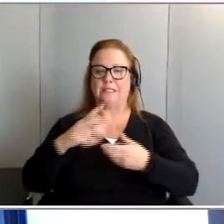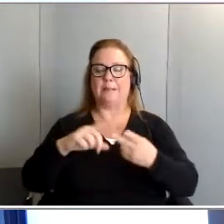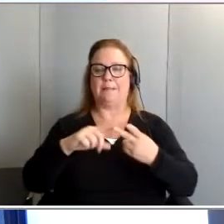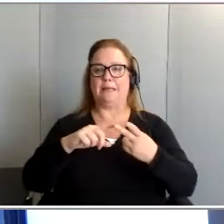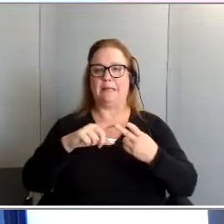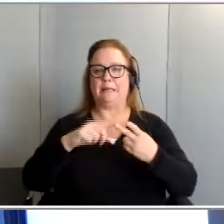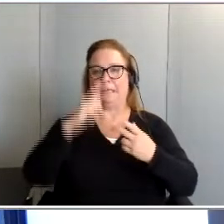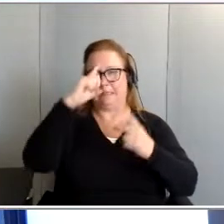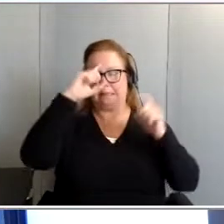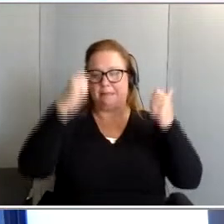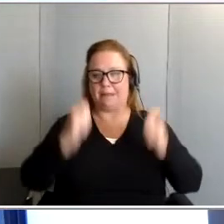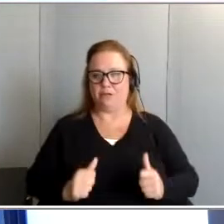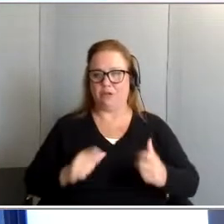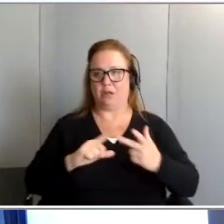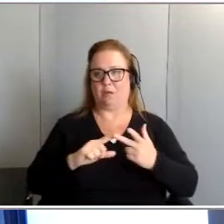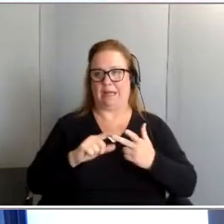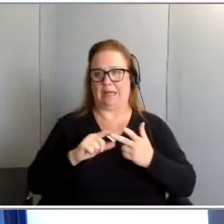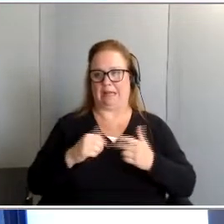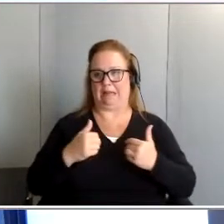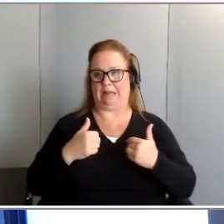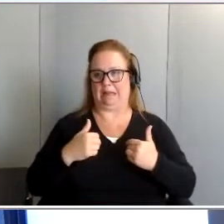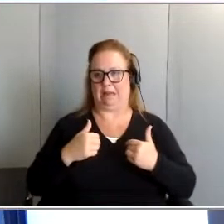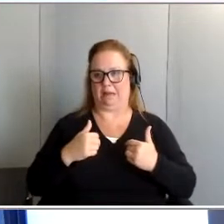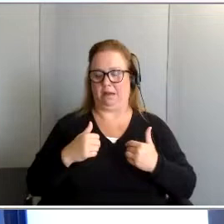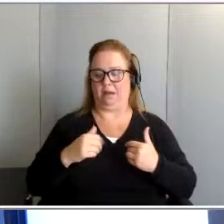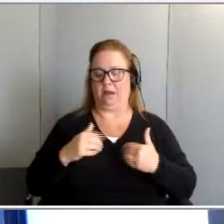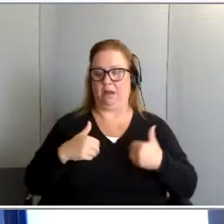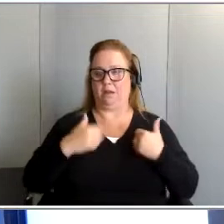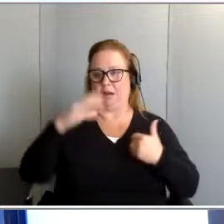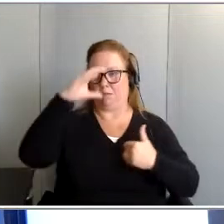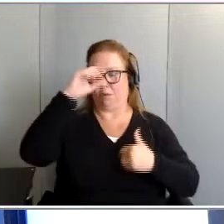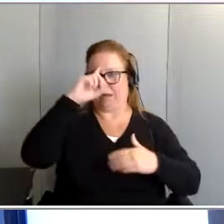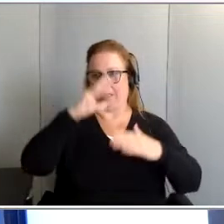guest on earlier this week, a young boy who had a stroke, and